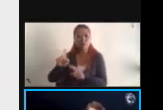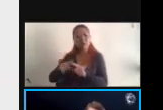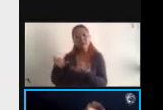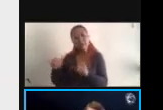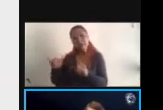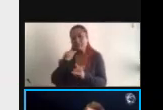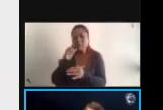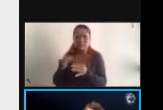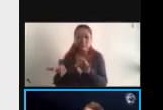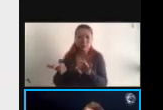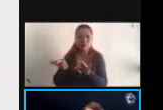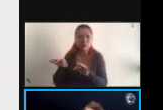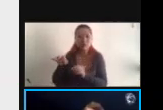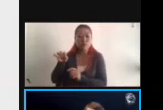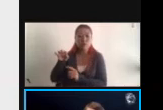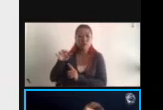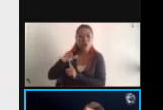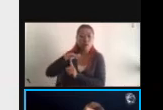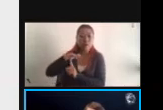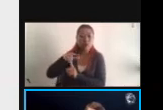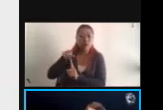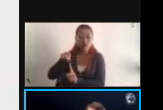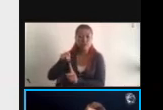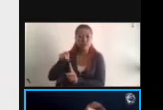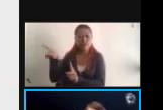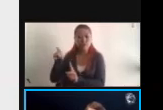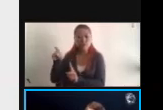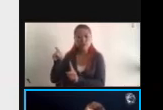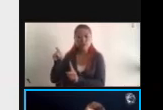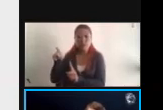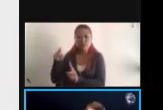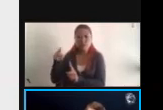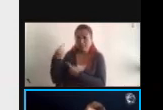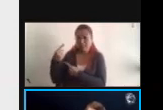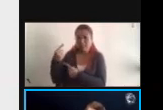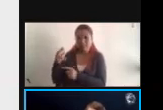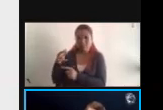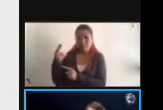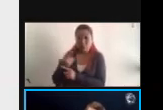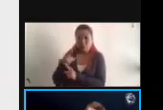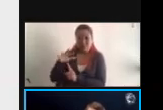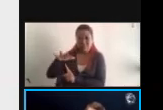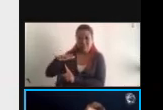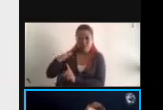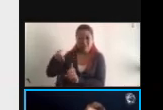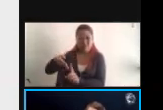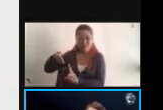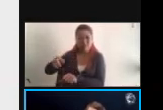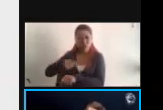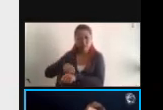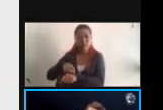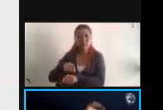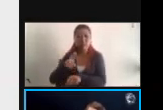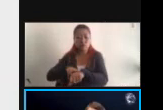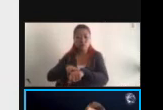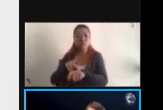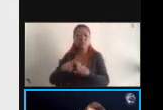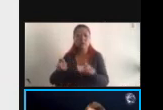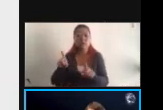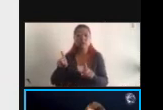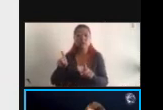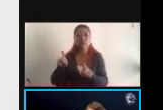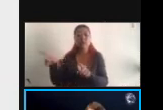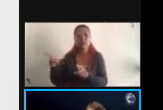And that was a helicopter. And they'd been using helicopters for a long time, of course. And when they went to make a